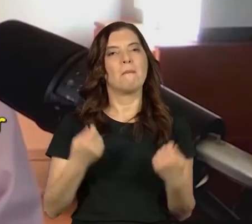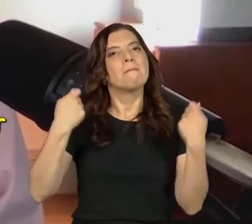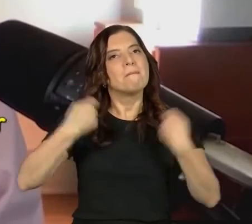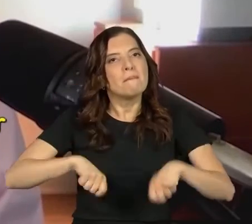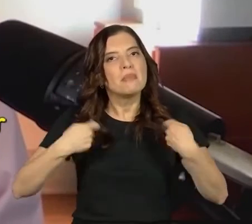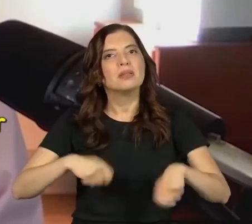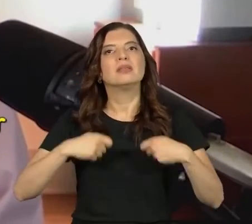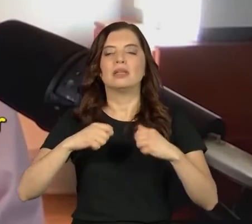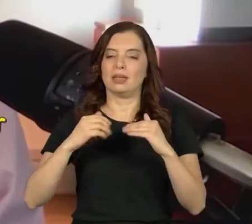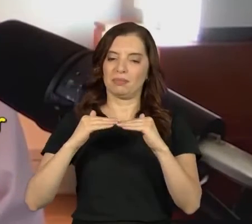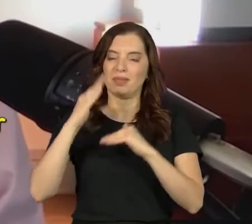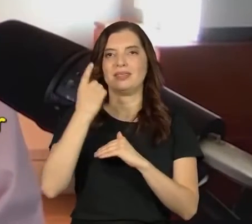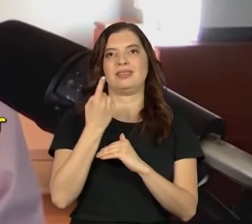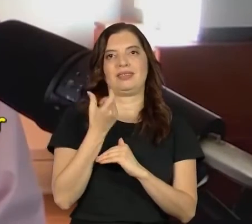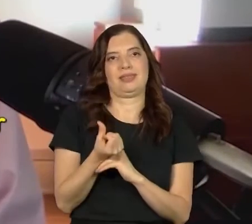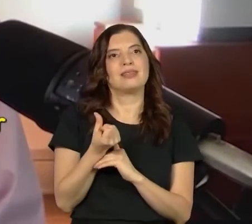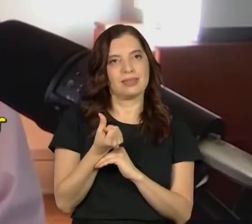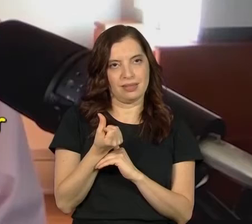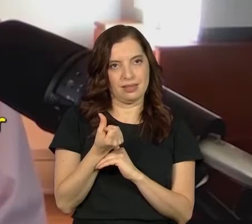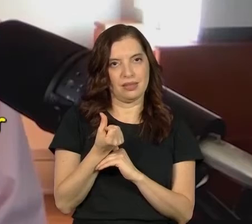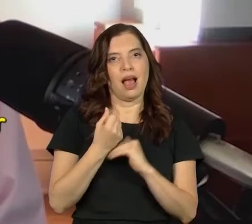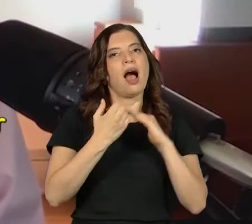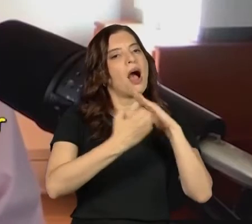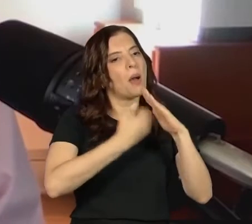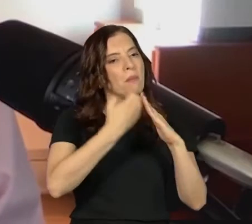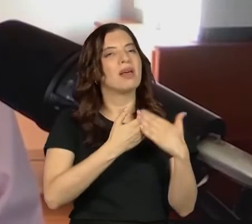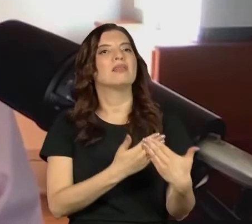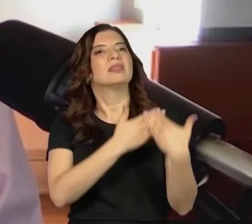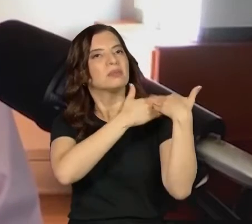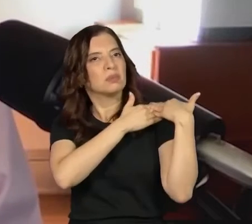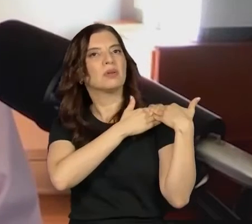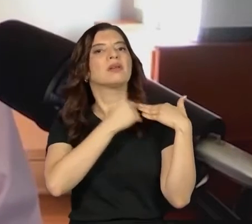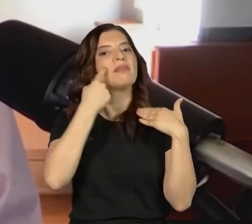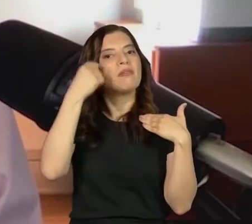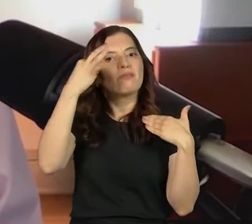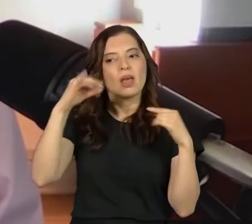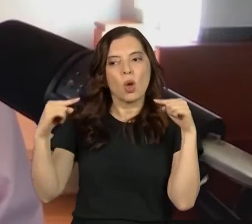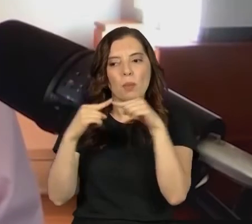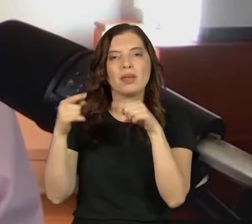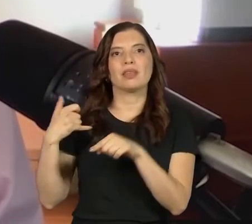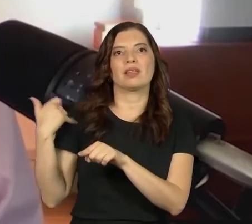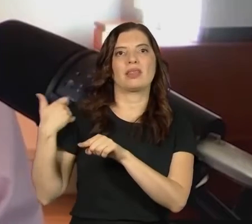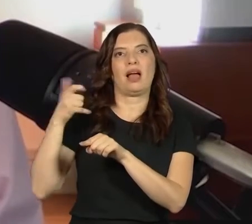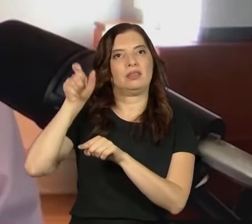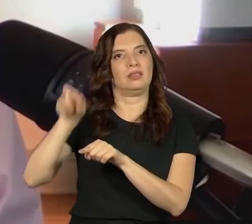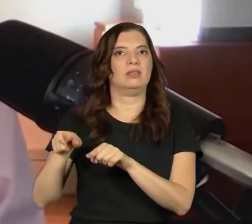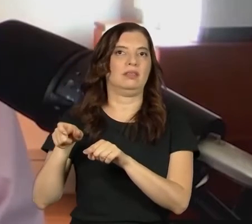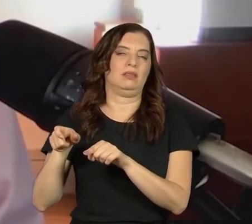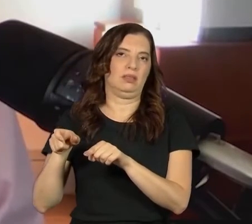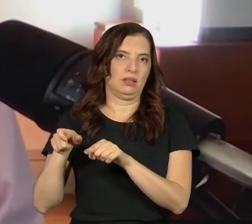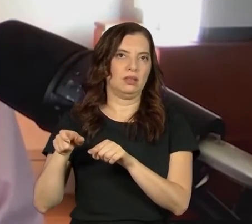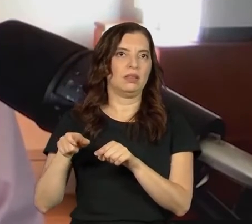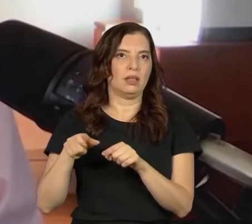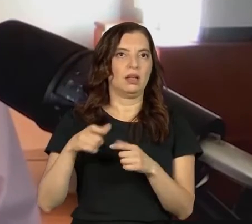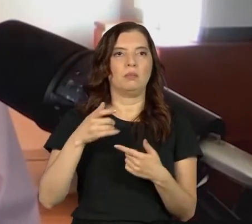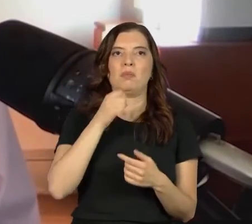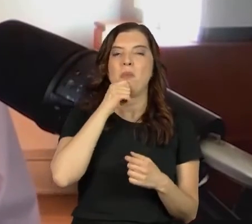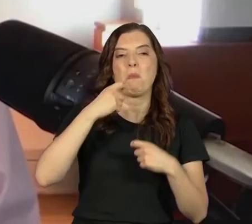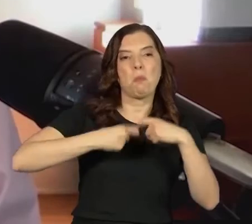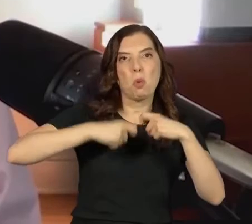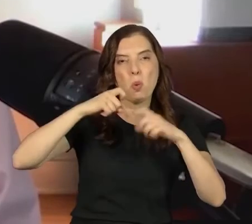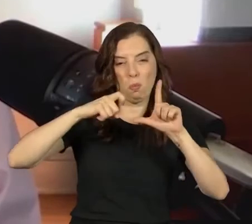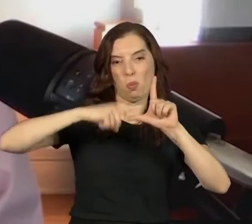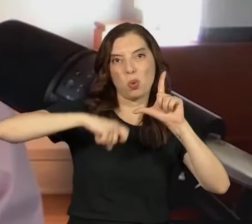that to 16 and put the responsibility on the companies to verify the age. Parents can't do it. We can't keep our kids away from